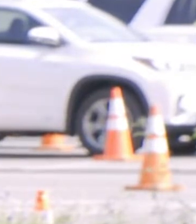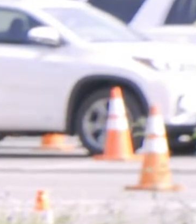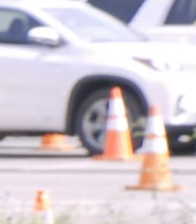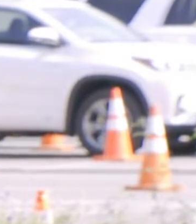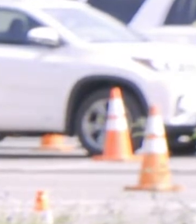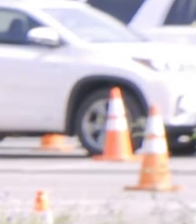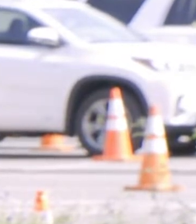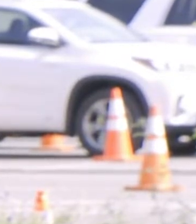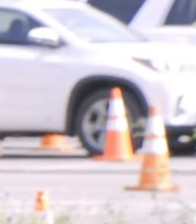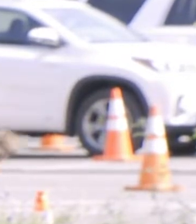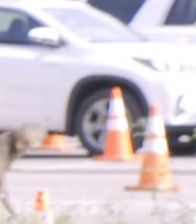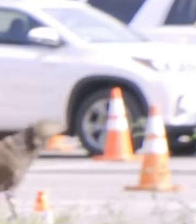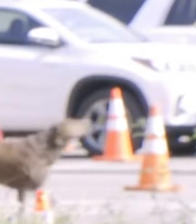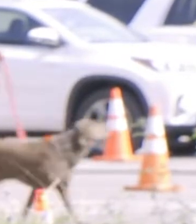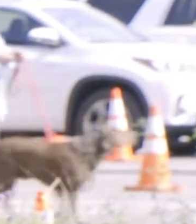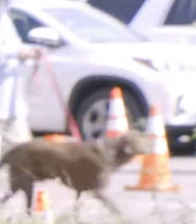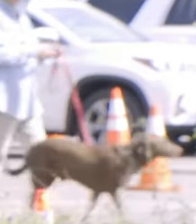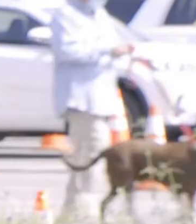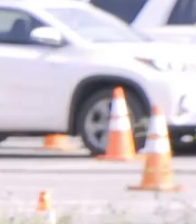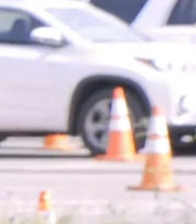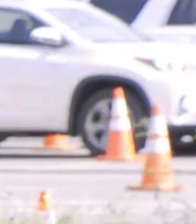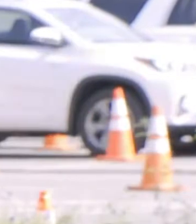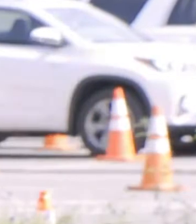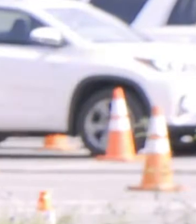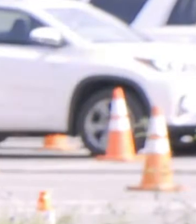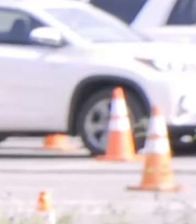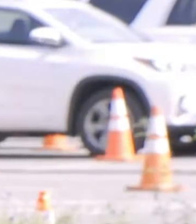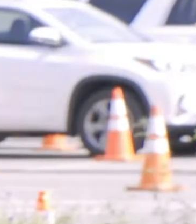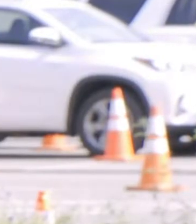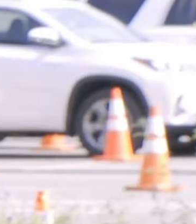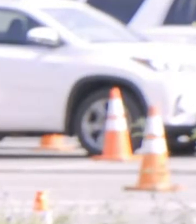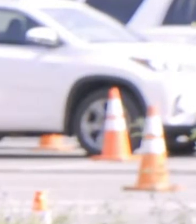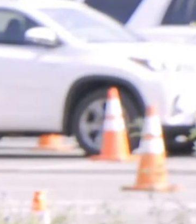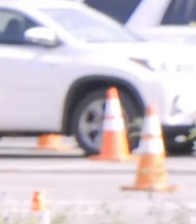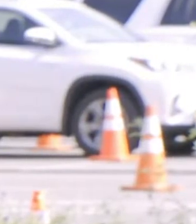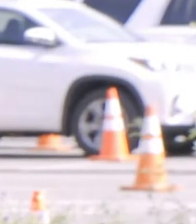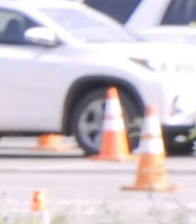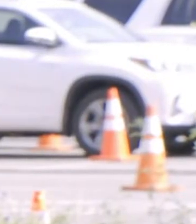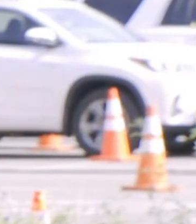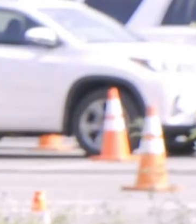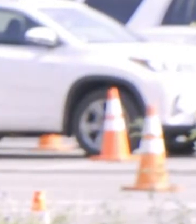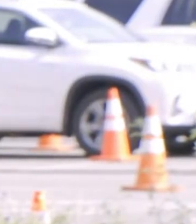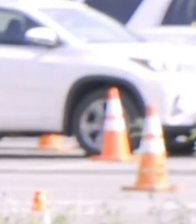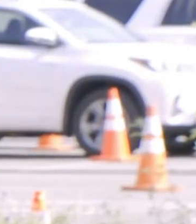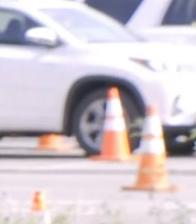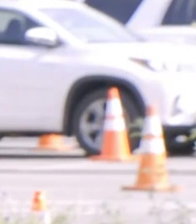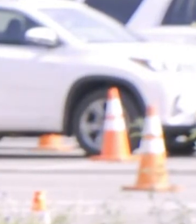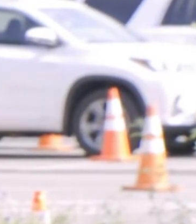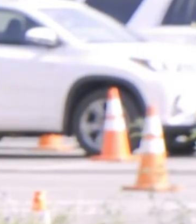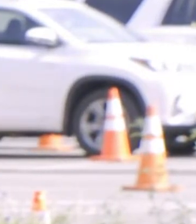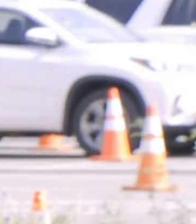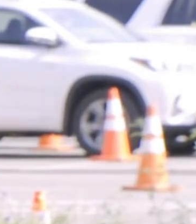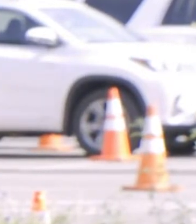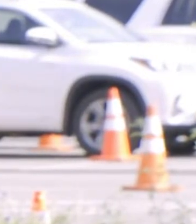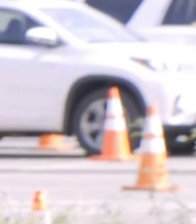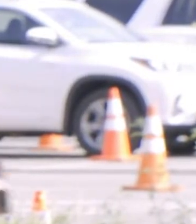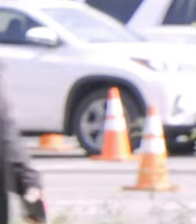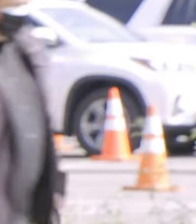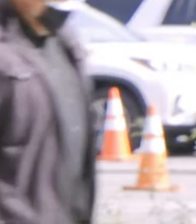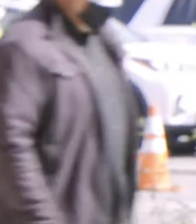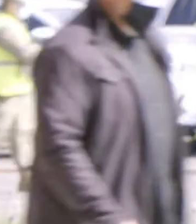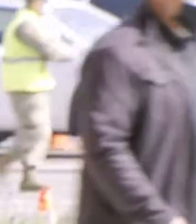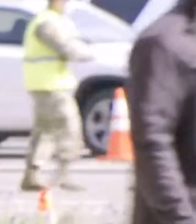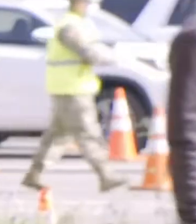Command, Bob Fenton, Acting Phoenix County Supervisor Hilda Solis, Los Angeles Mayor Eric